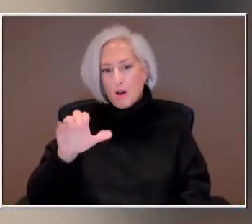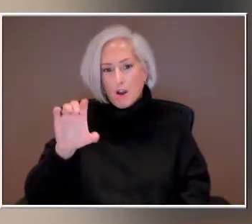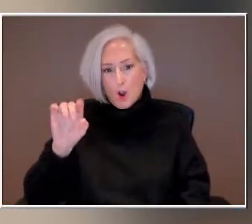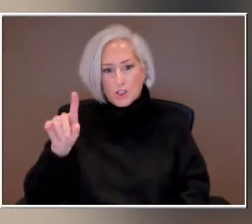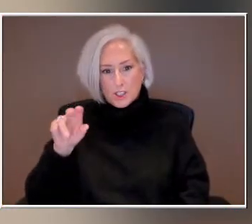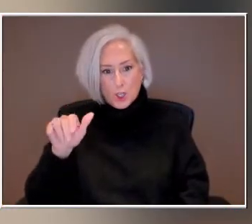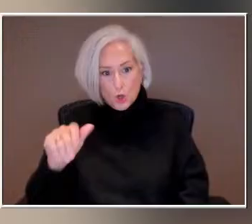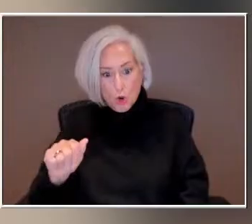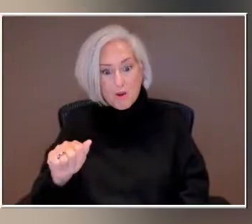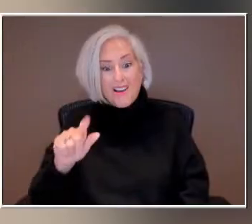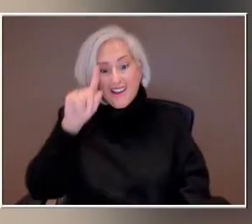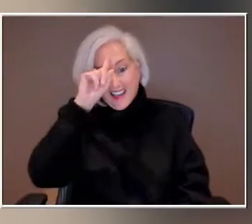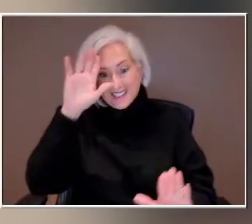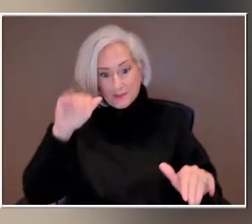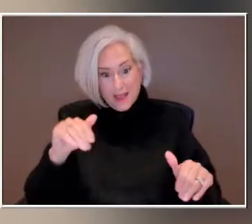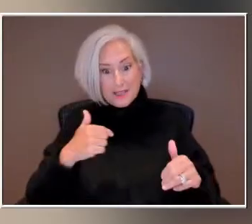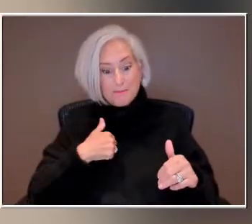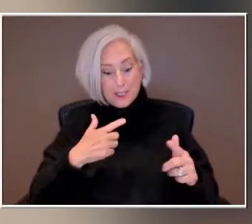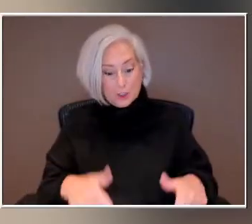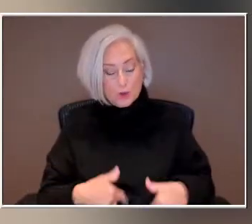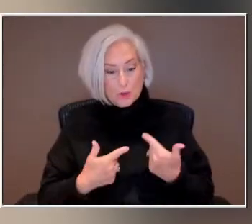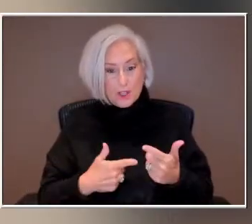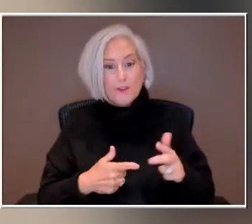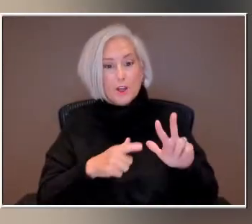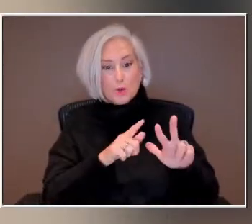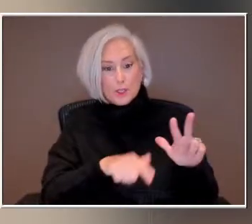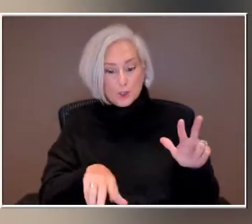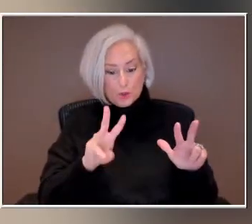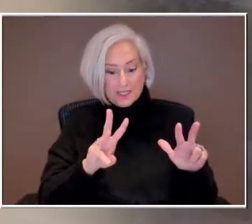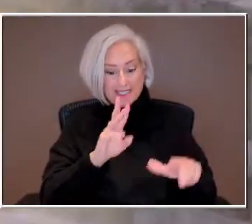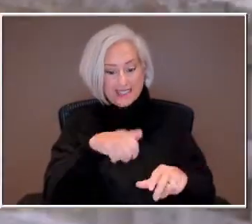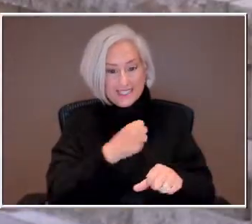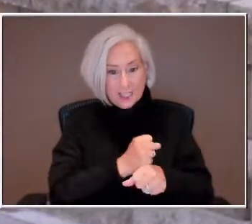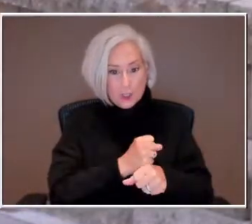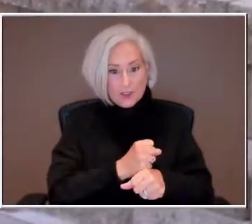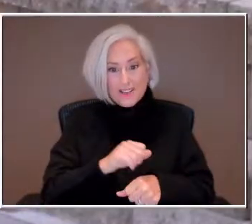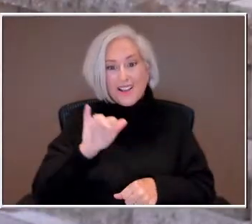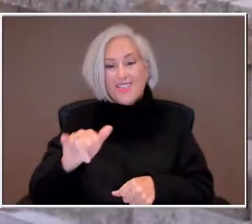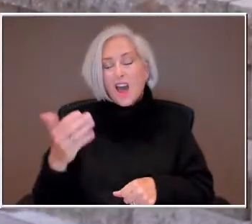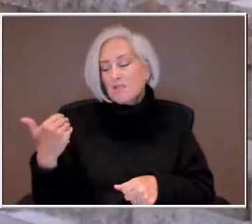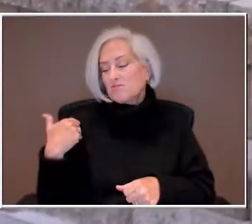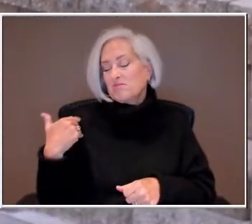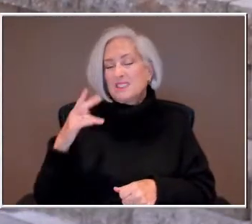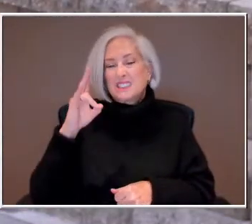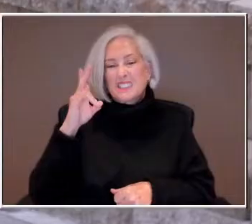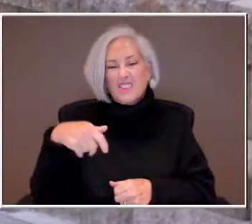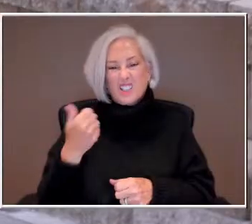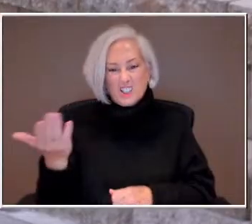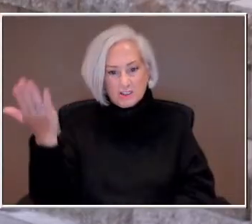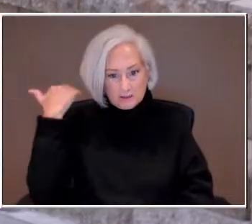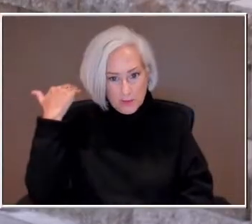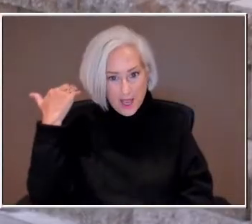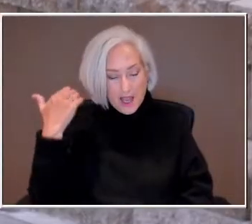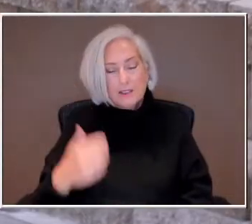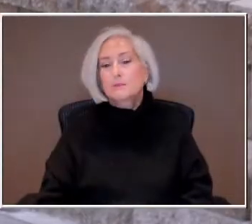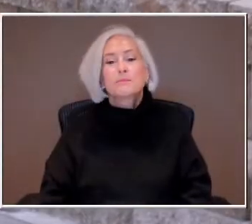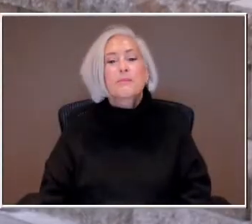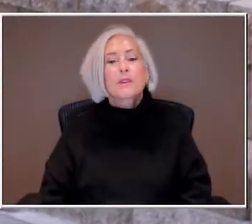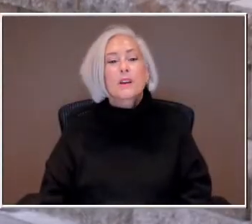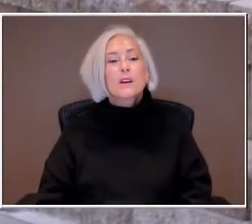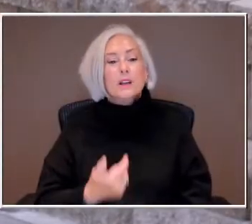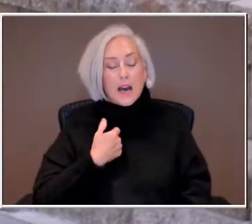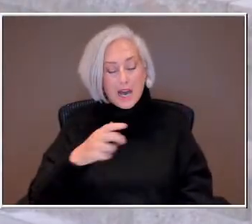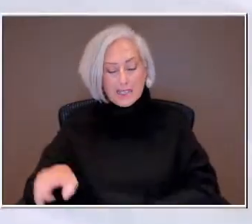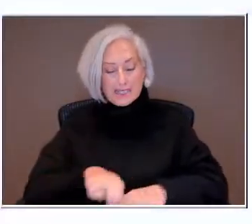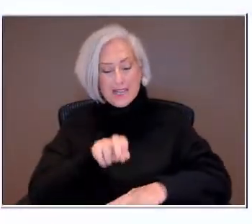That was 7 years ago. And I'll never forget the day I got that phone call. I was sitting down and they said, you are positive